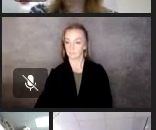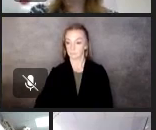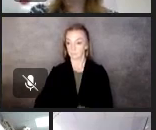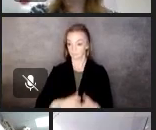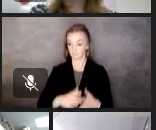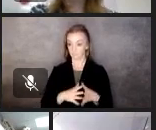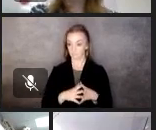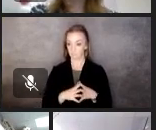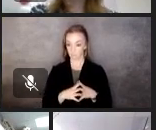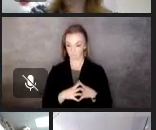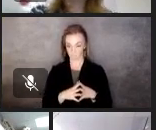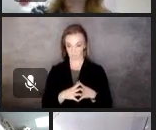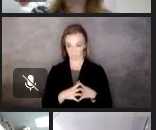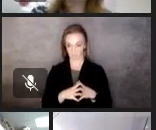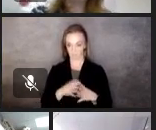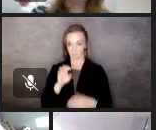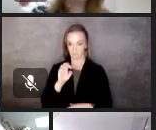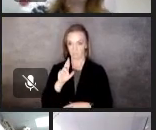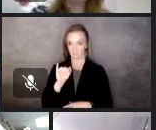Okay, Erica Dill.